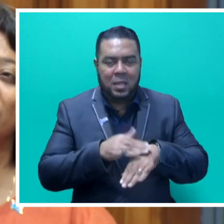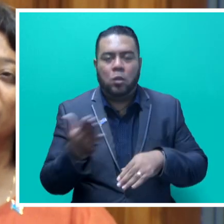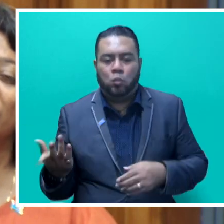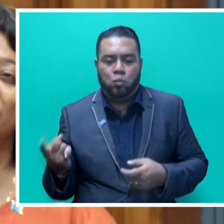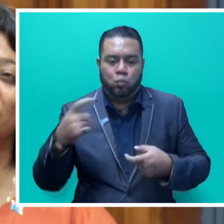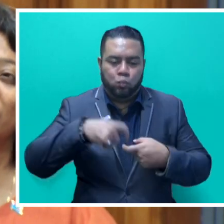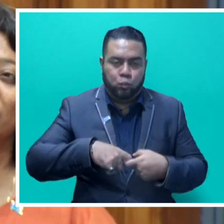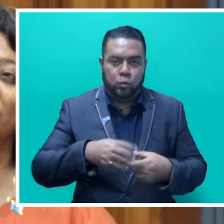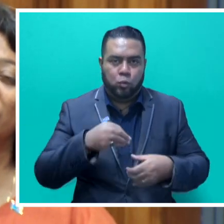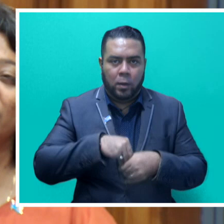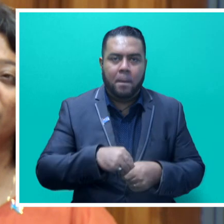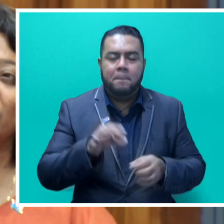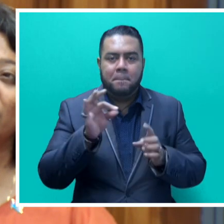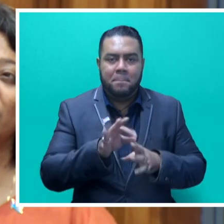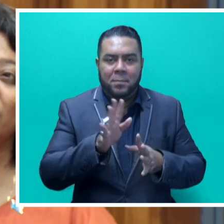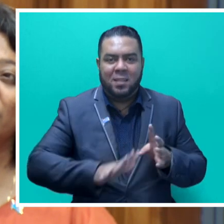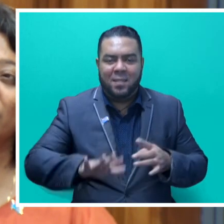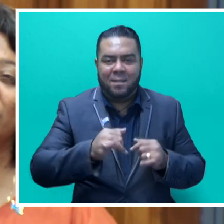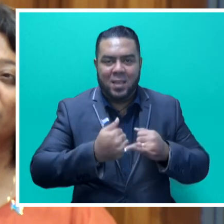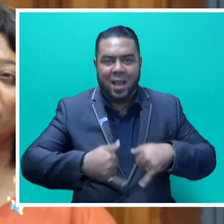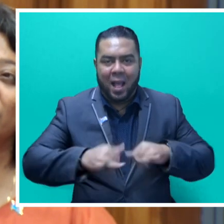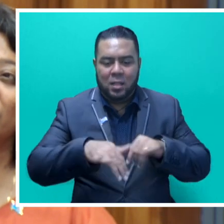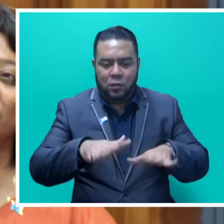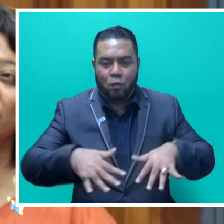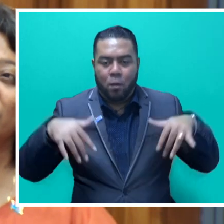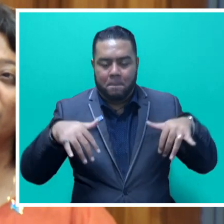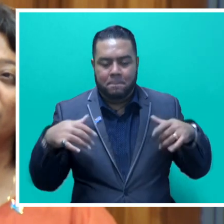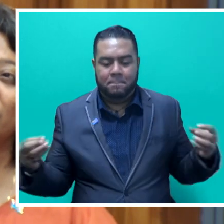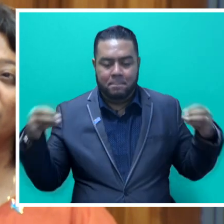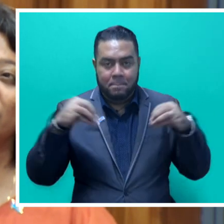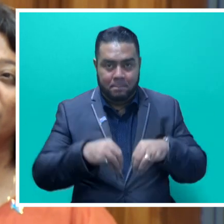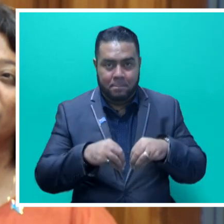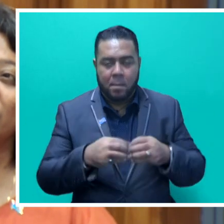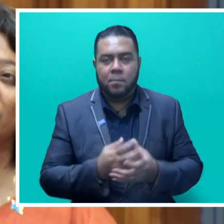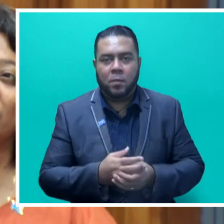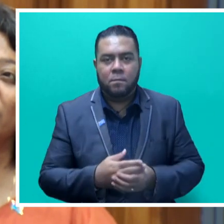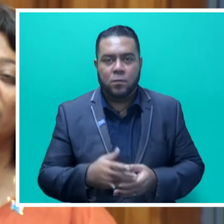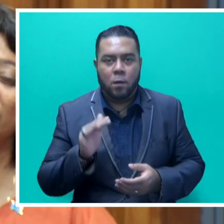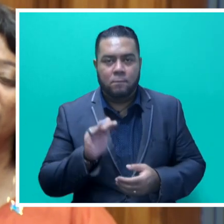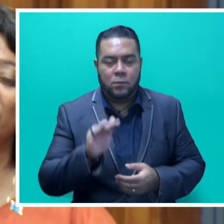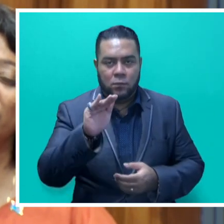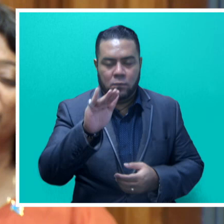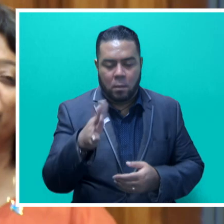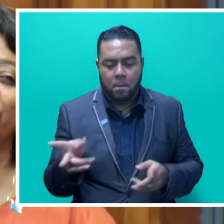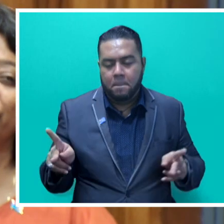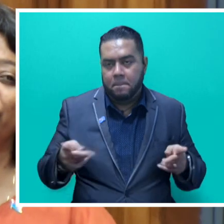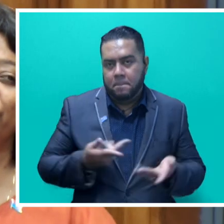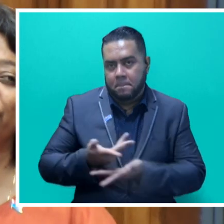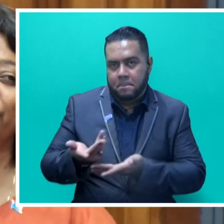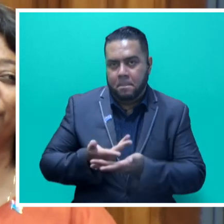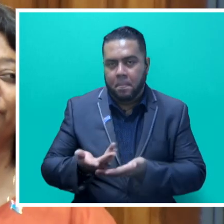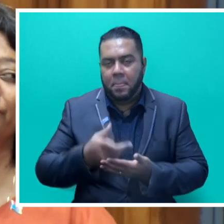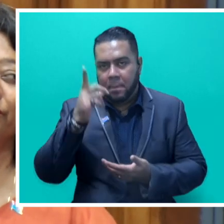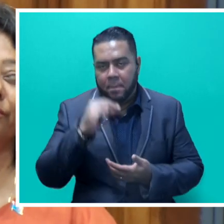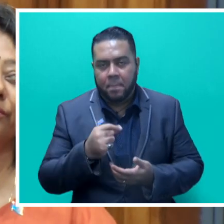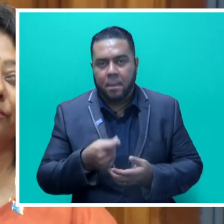of the Pacific Islands Forum, and more broadly, setting the tone for future engagements with our Pacific neighbors. In